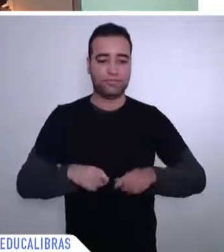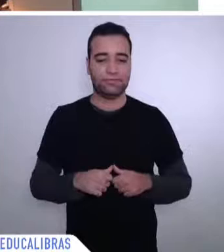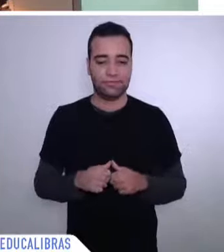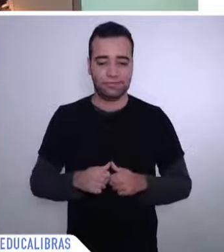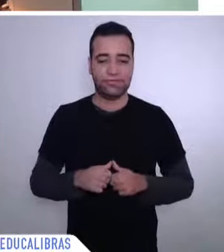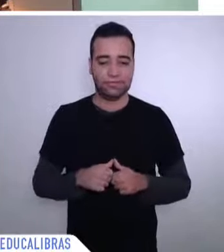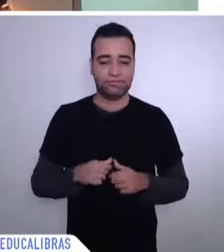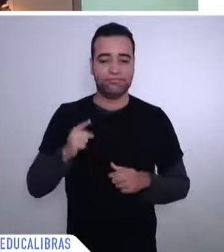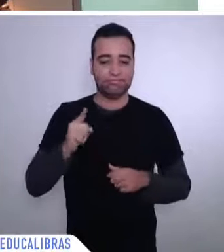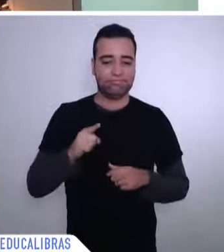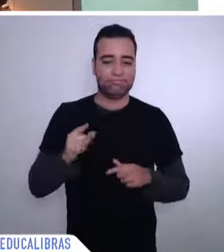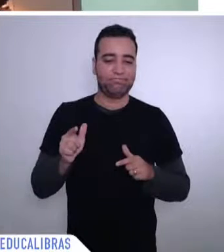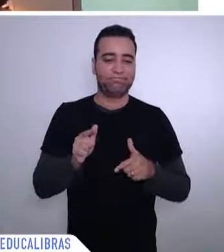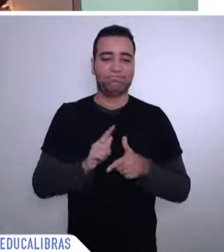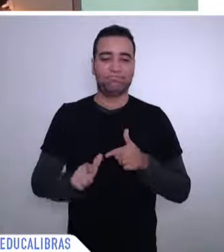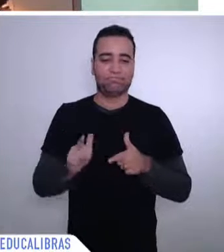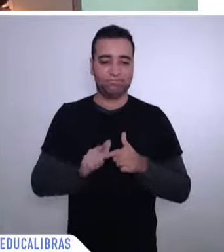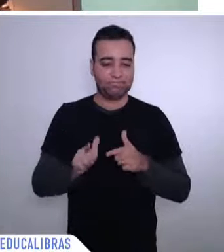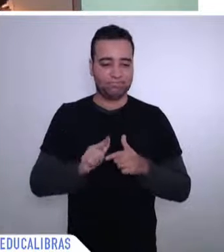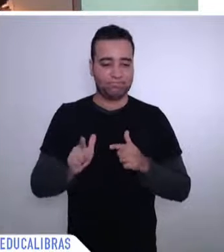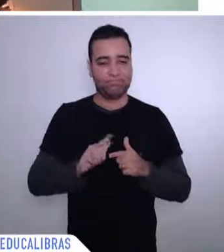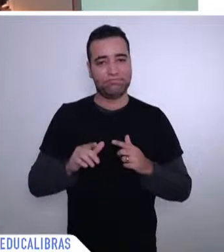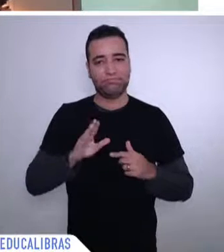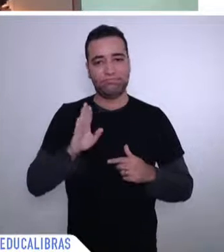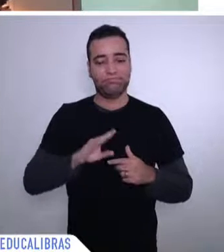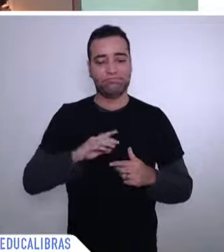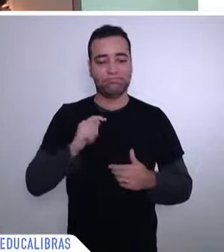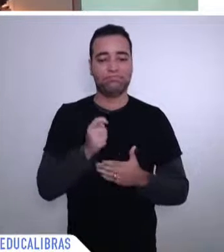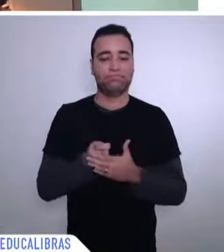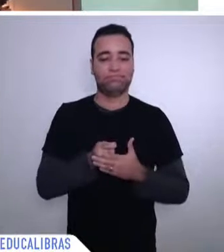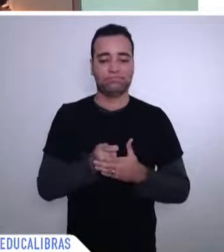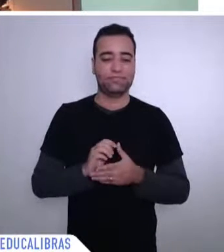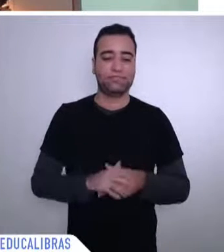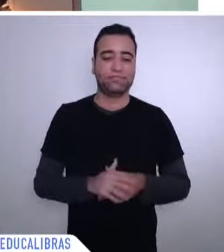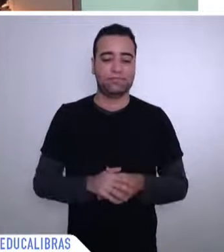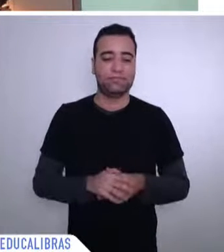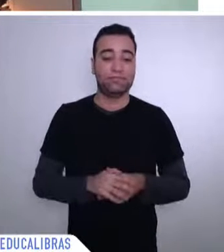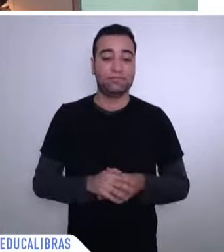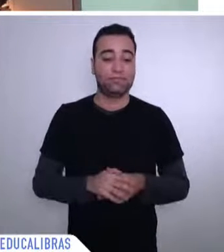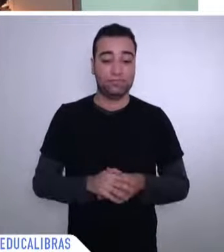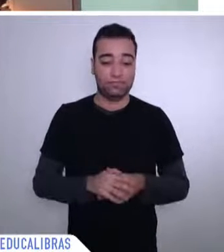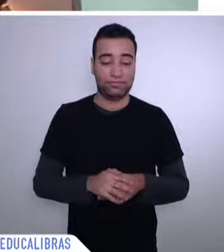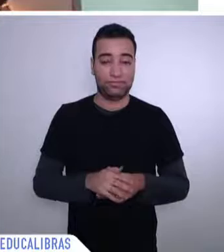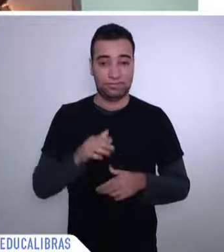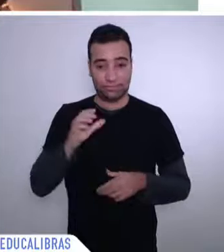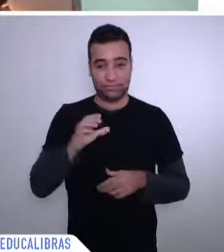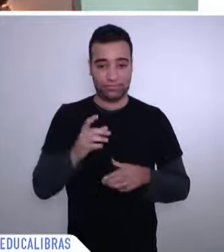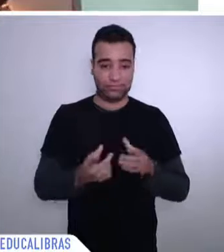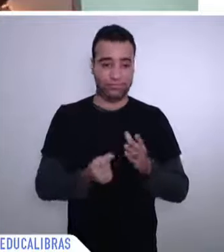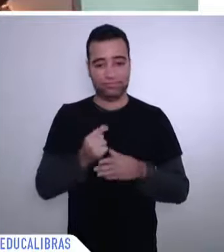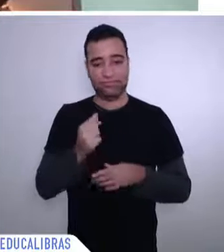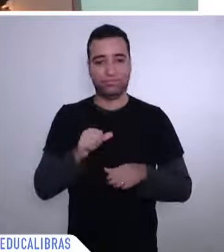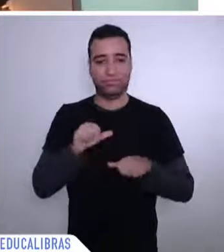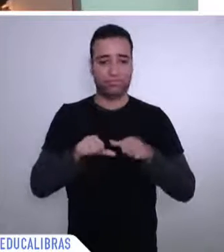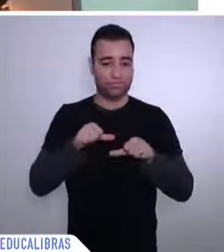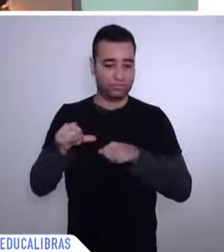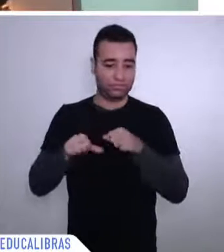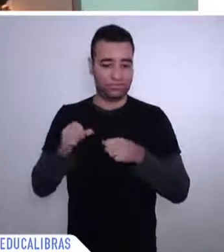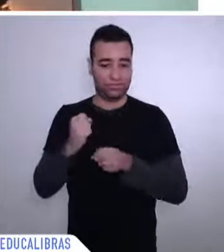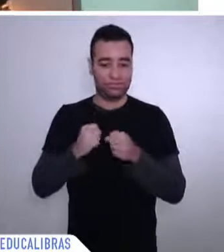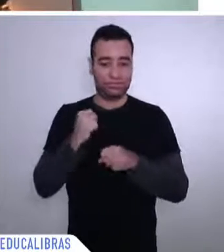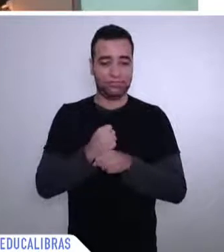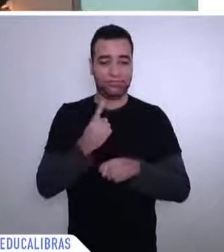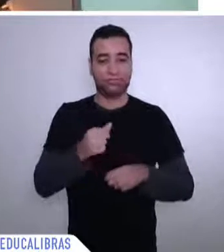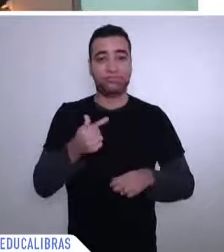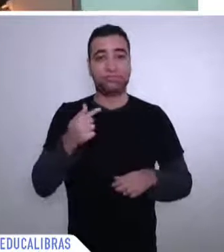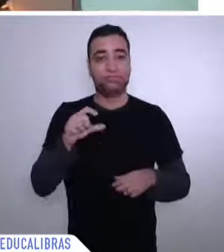and the work was extremely precarious and still slaved by debts. In a flexible